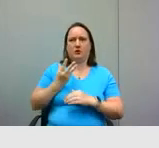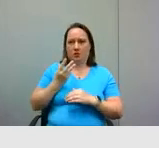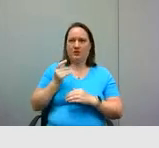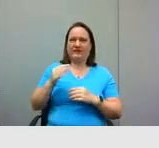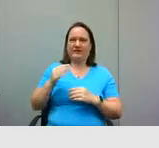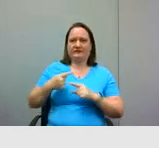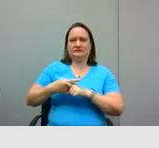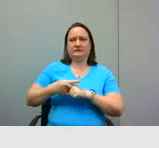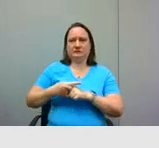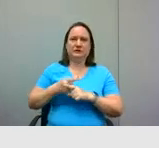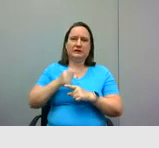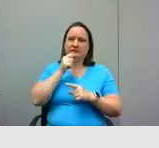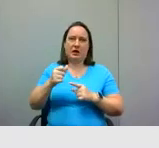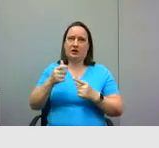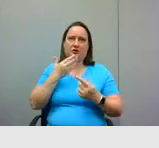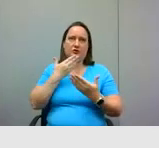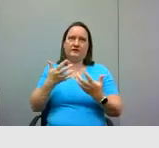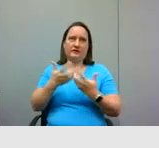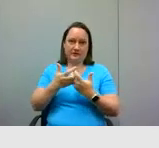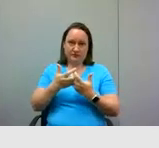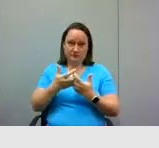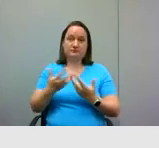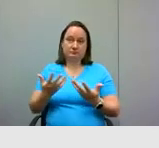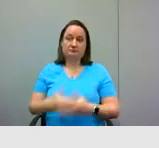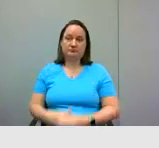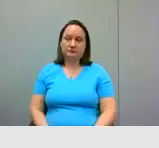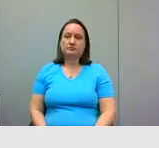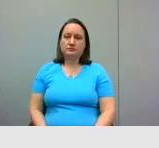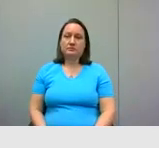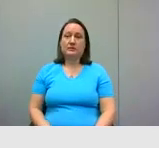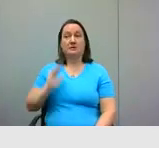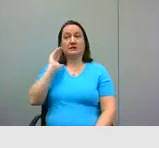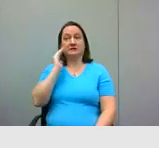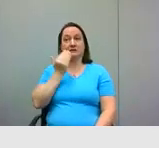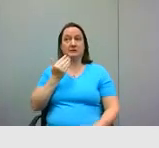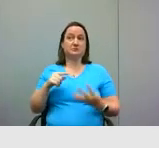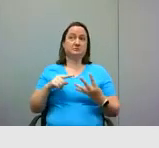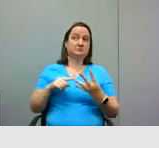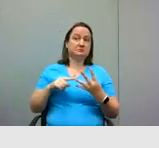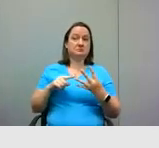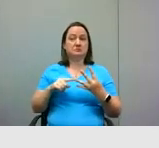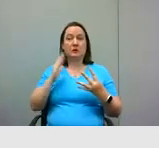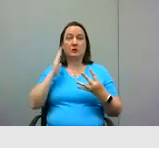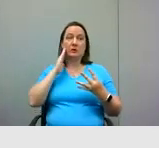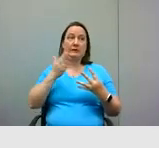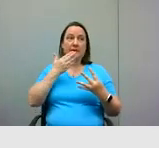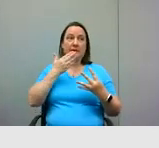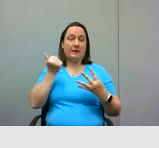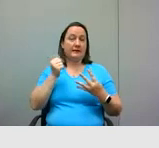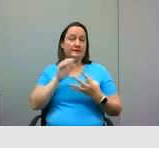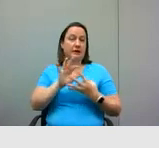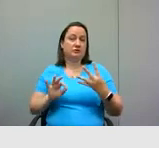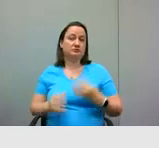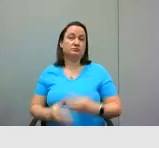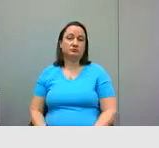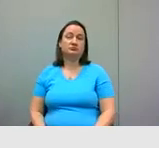not, and we'll work from there. But it looks like the 21st is going to be the best